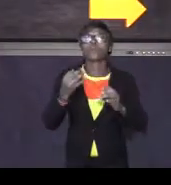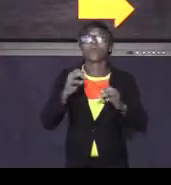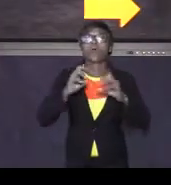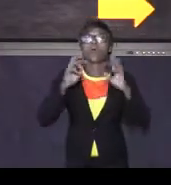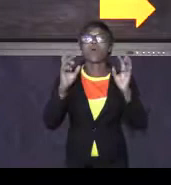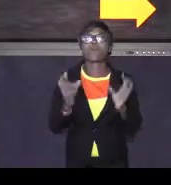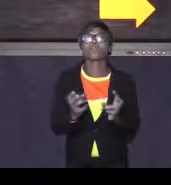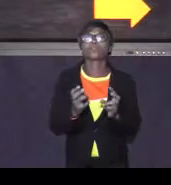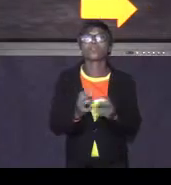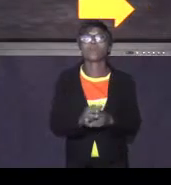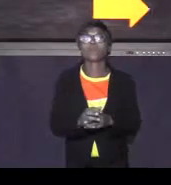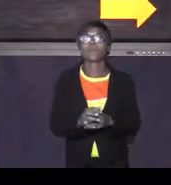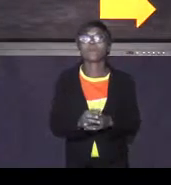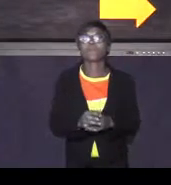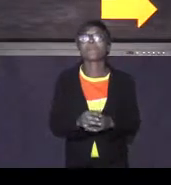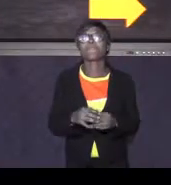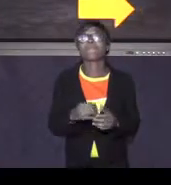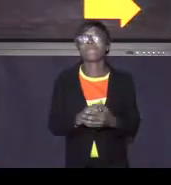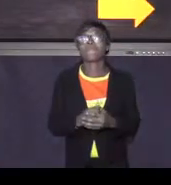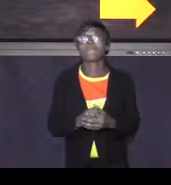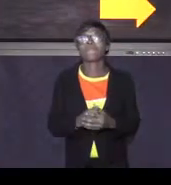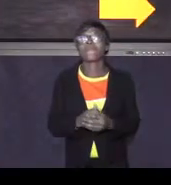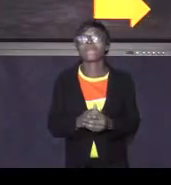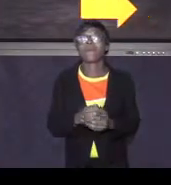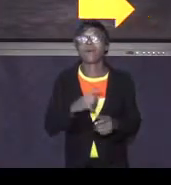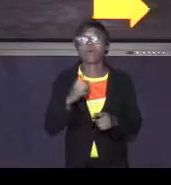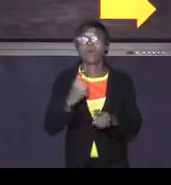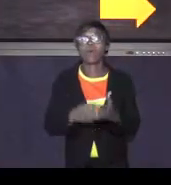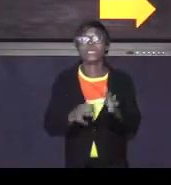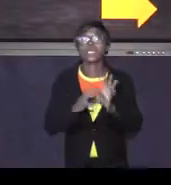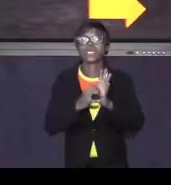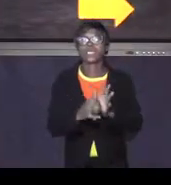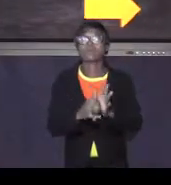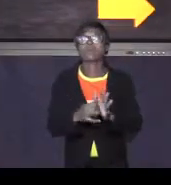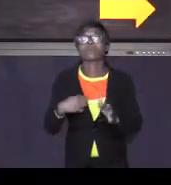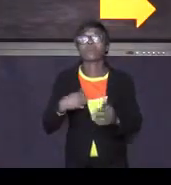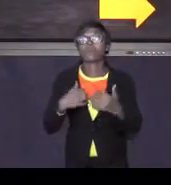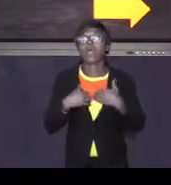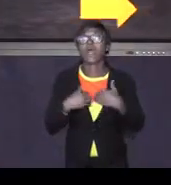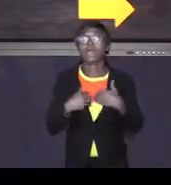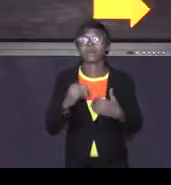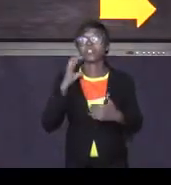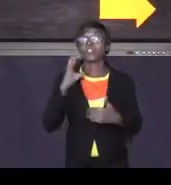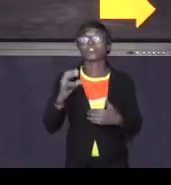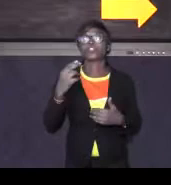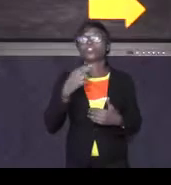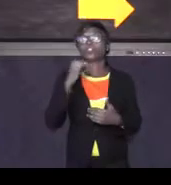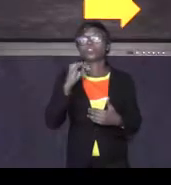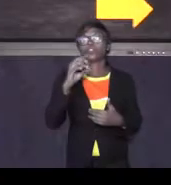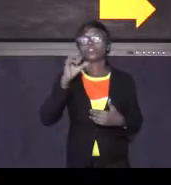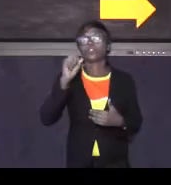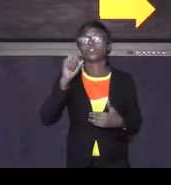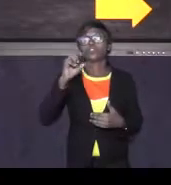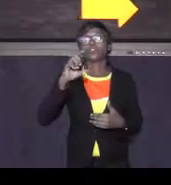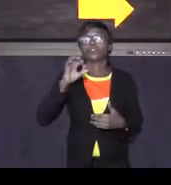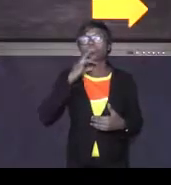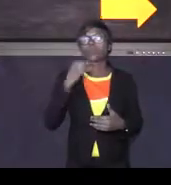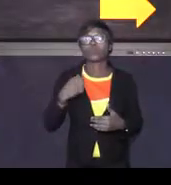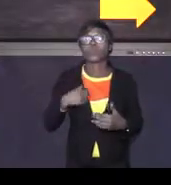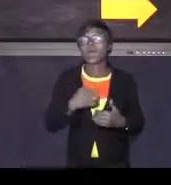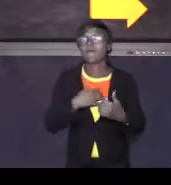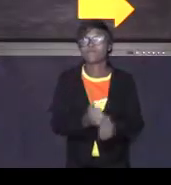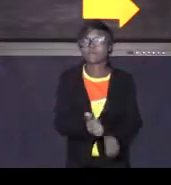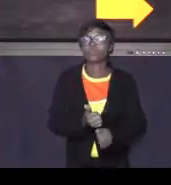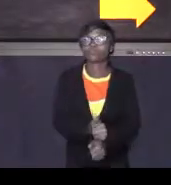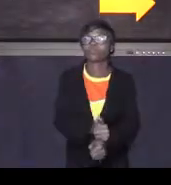wood during construction of objects. What are the examples? We have chisels, we have saws,